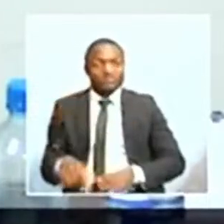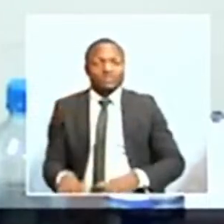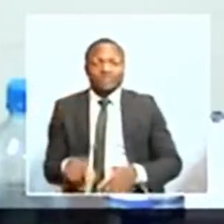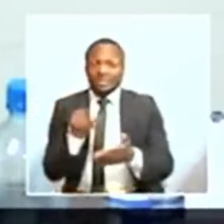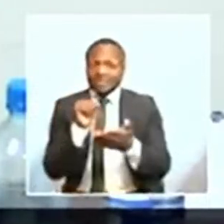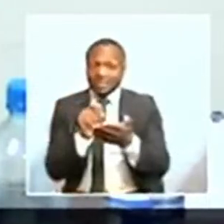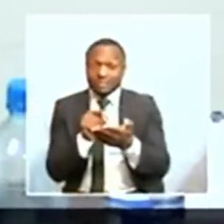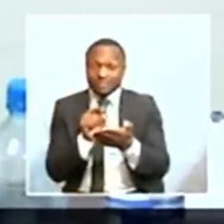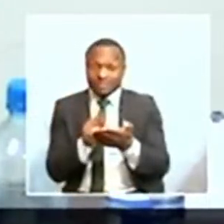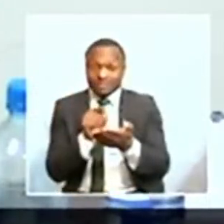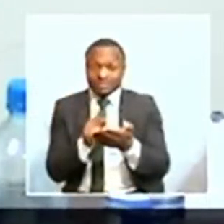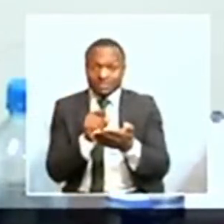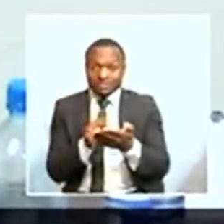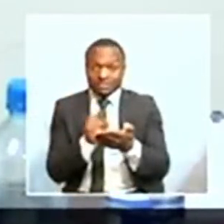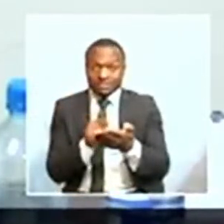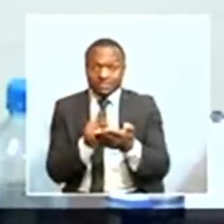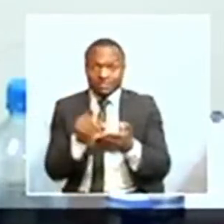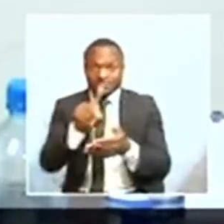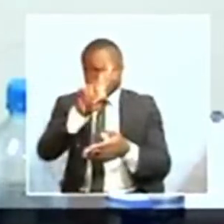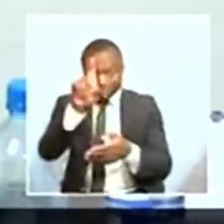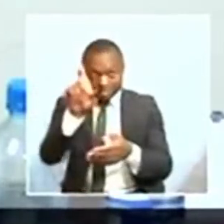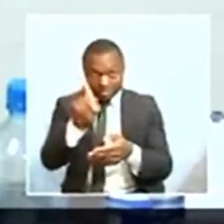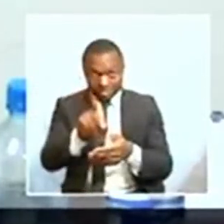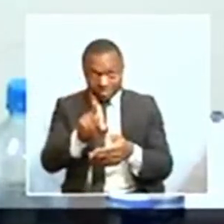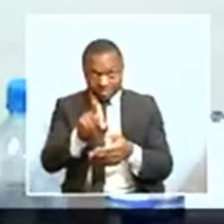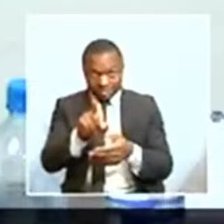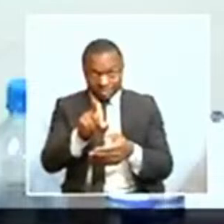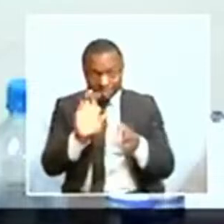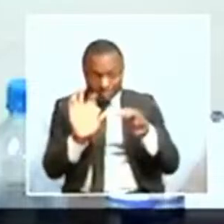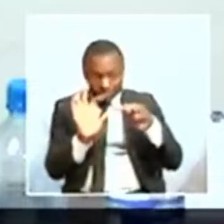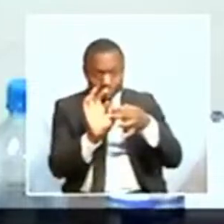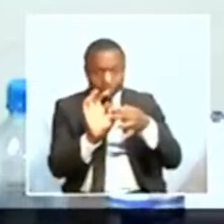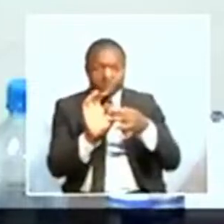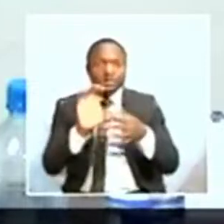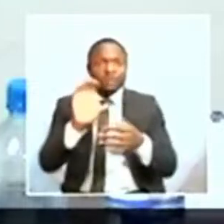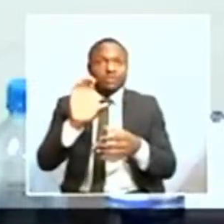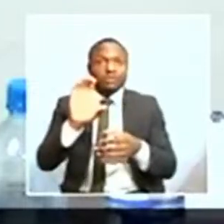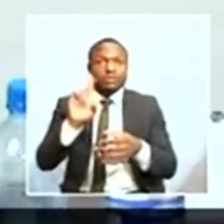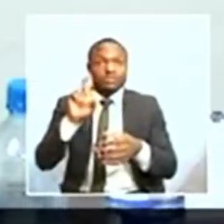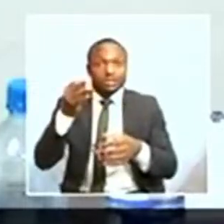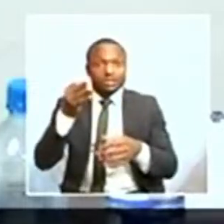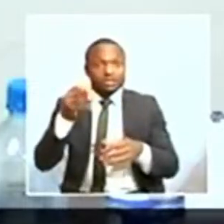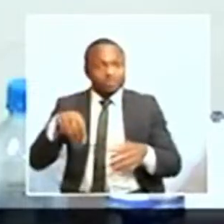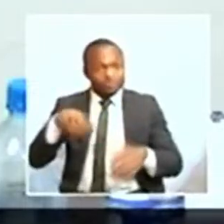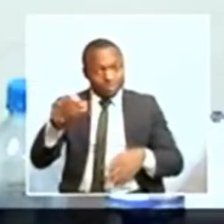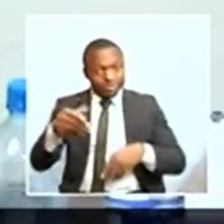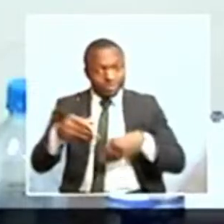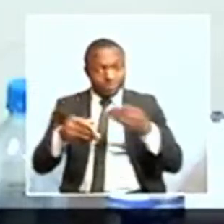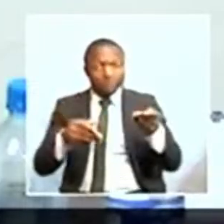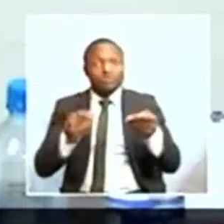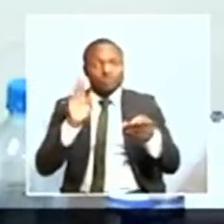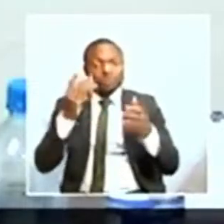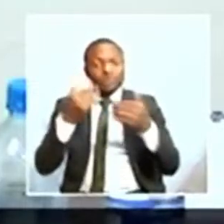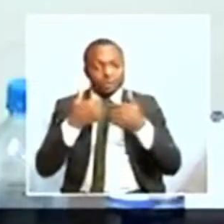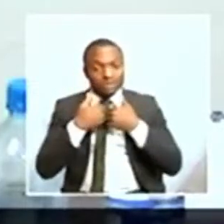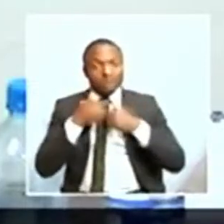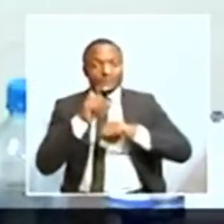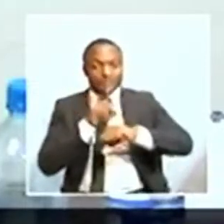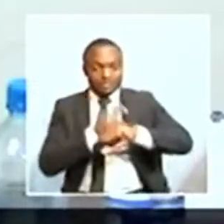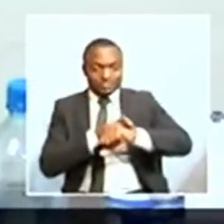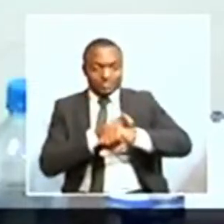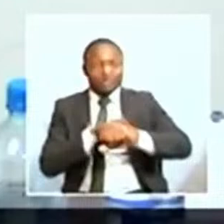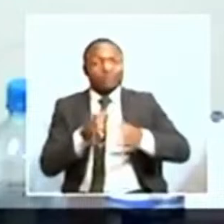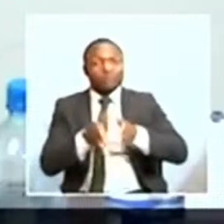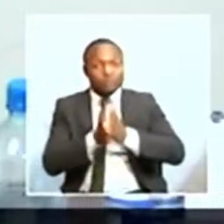this is a question which is related to CDF expenditure, and we'll have time to